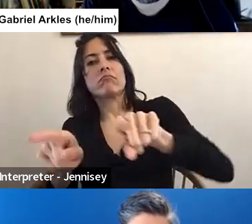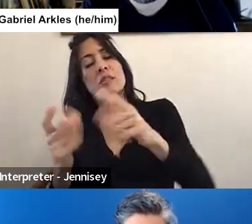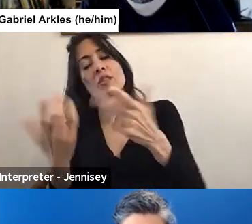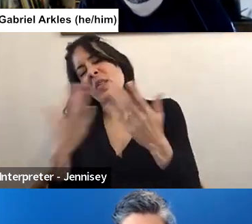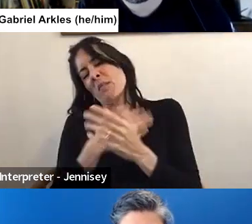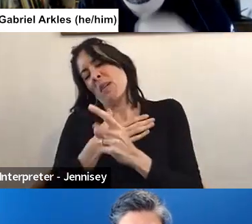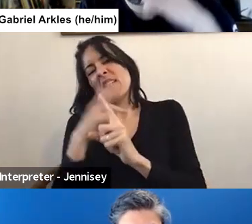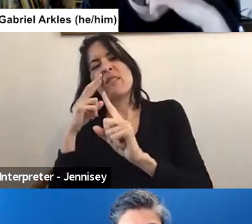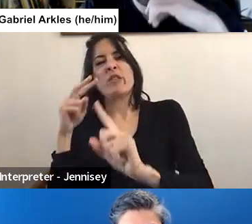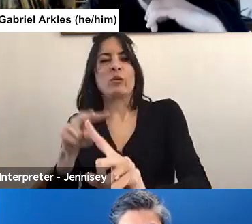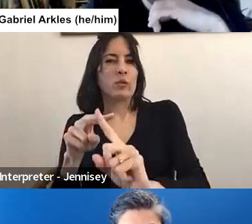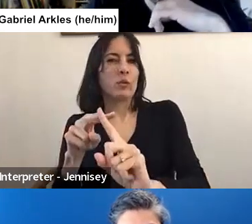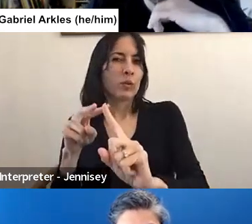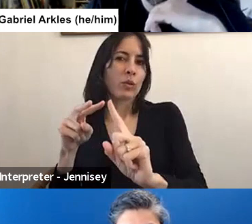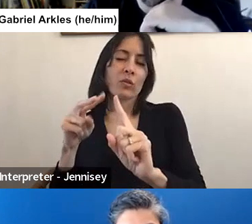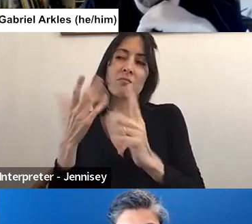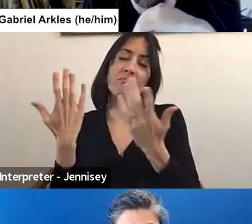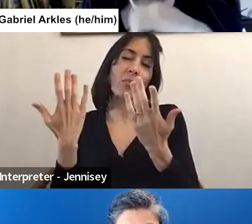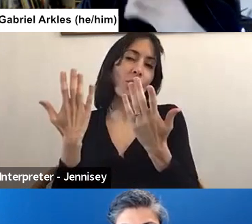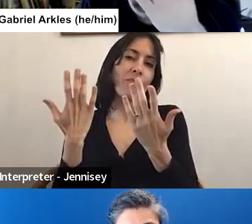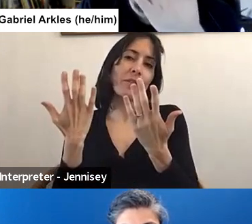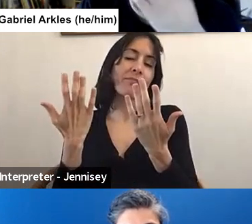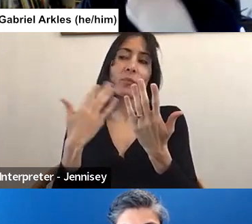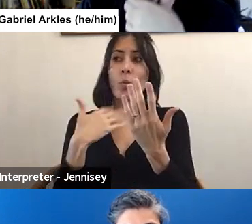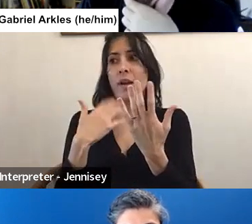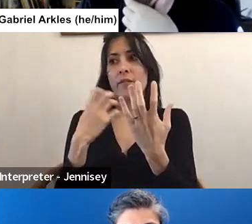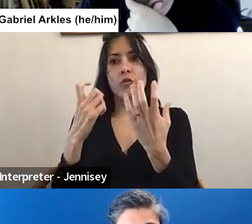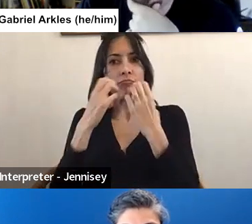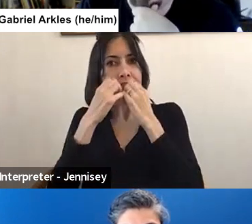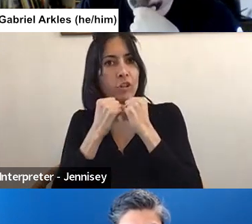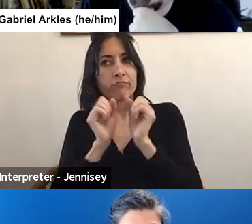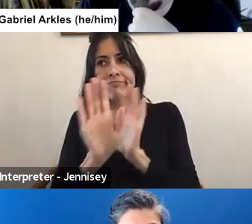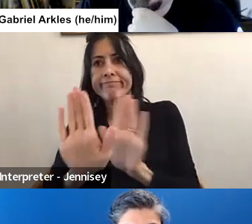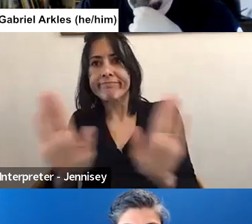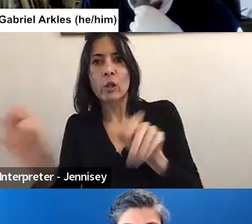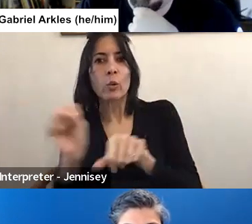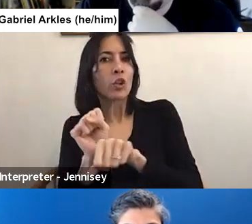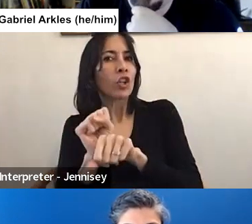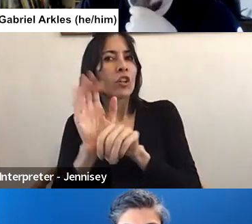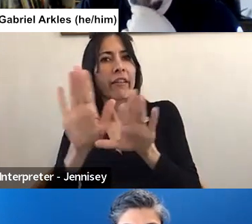person. We have to honor that journey that people are on as they do this work and recognize that